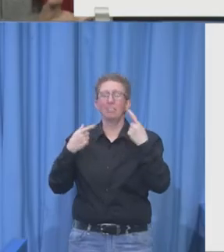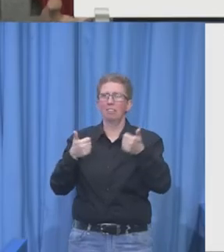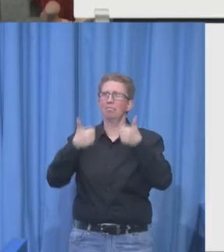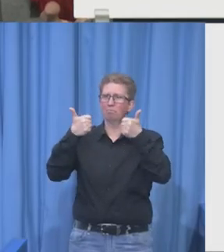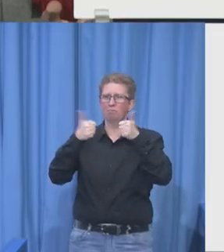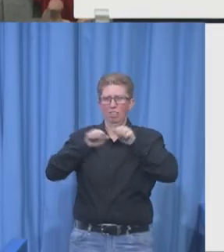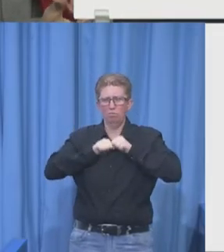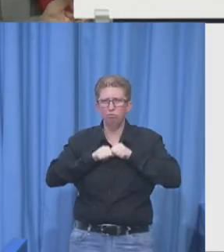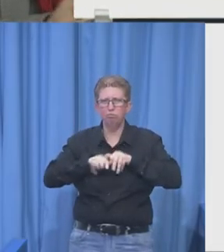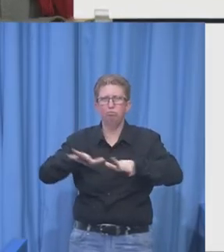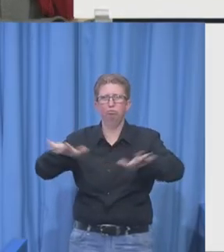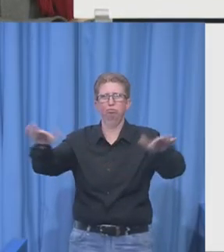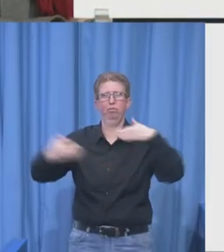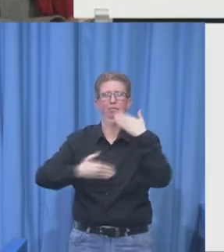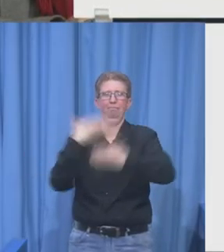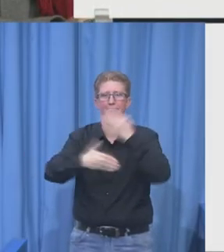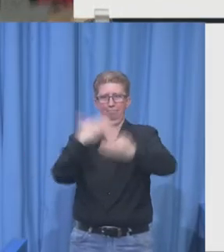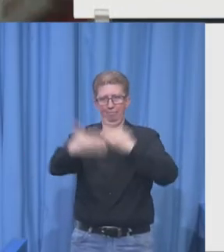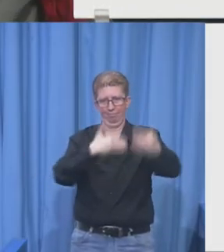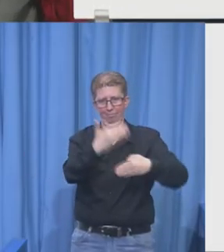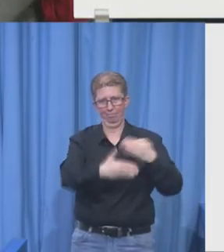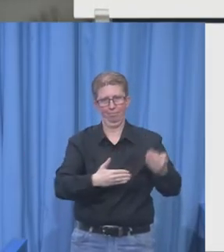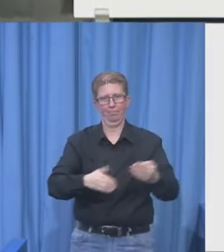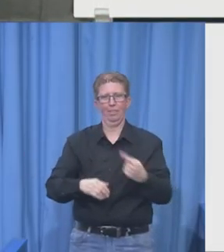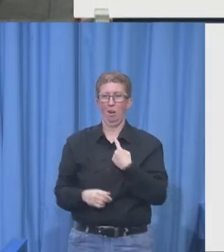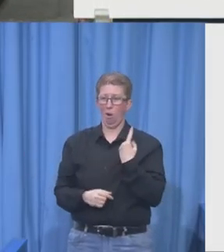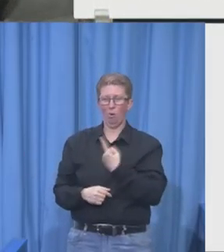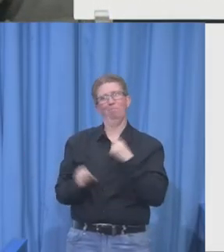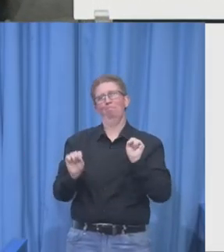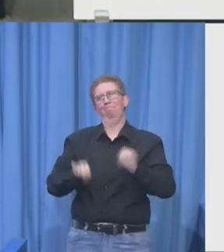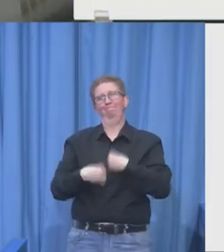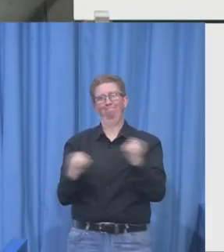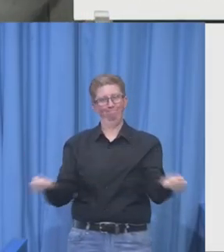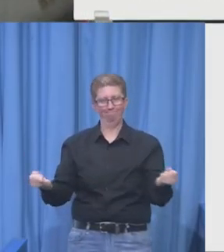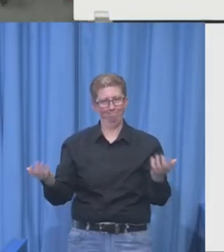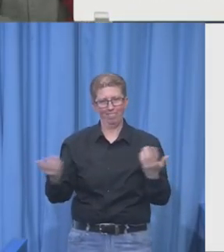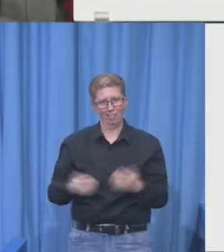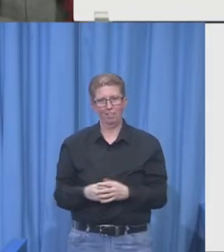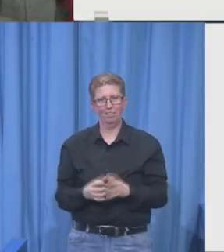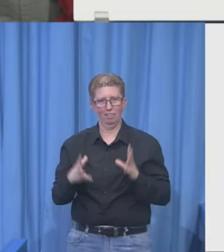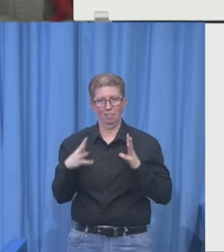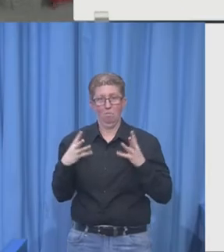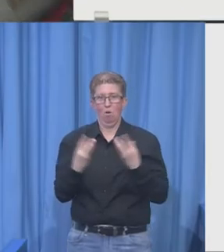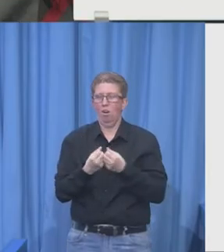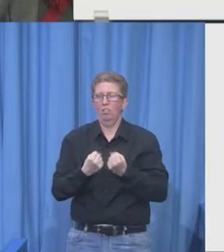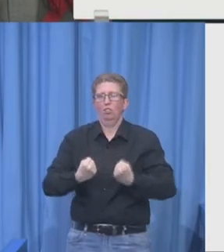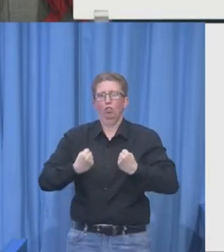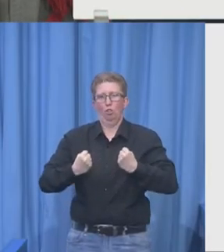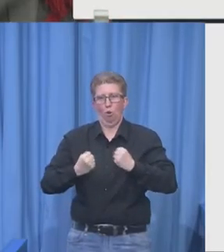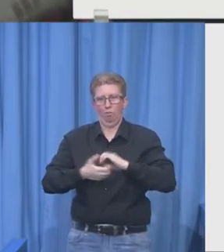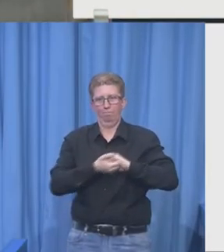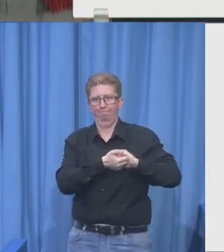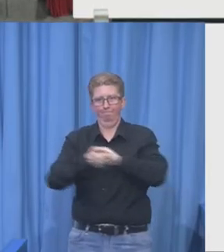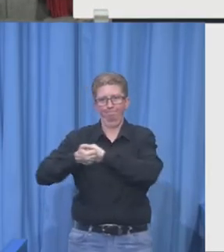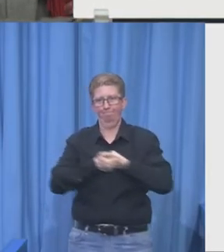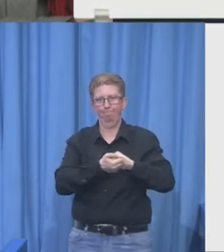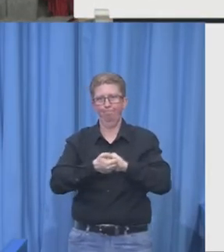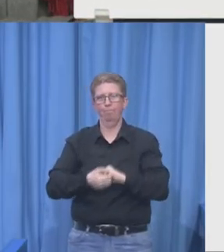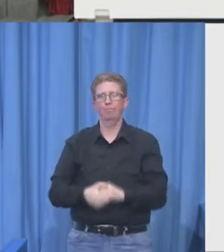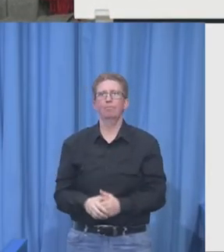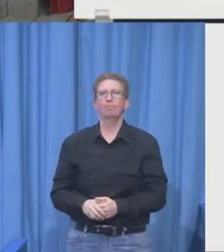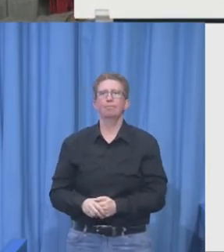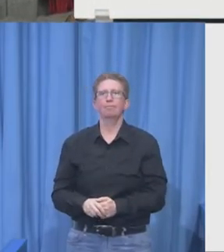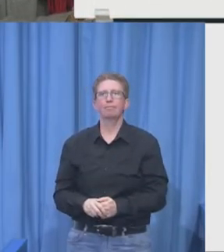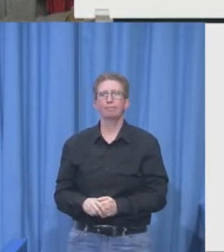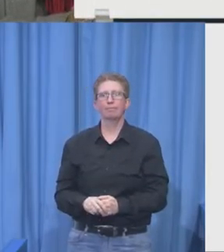Our work at our office, we can't see much, you know? We work at two levels in